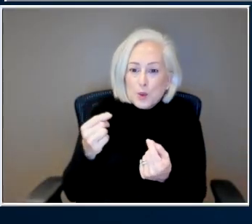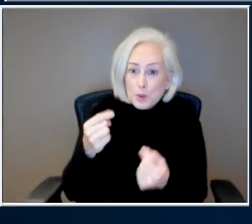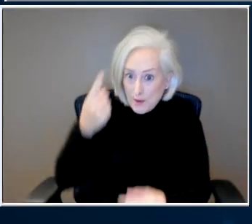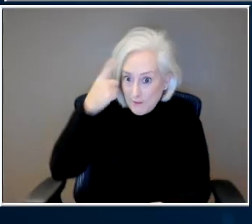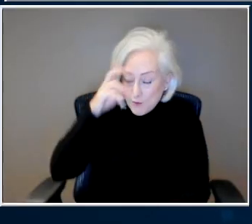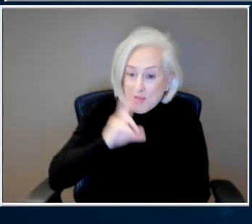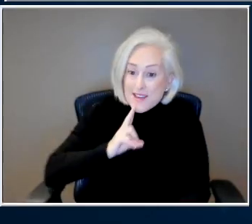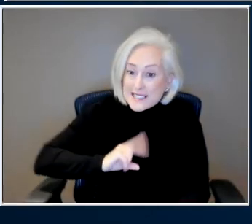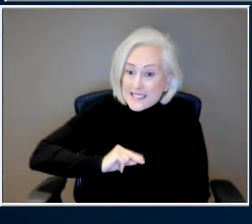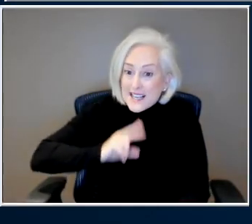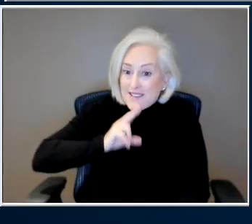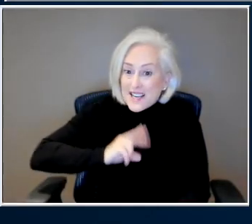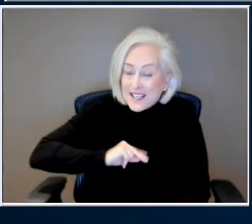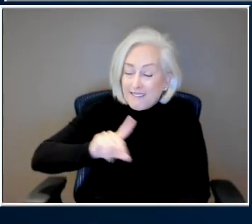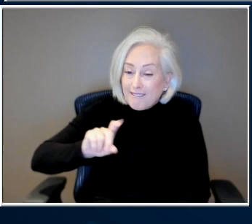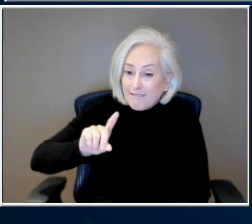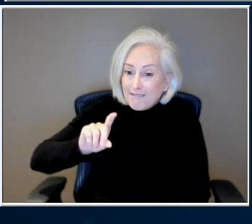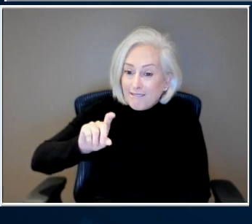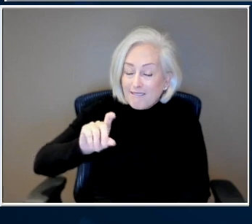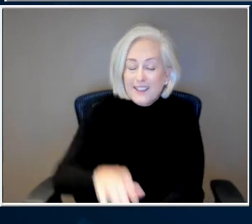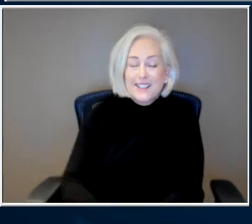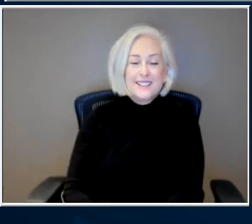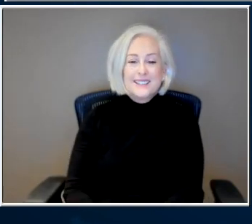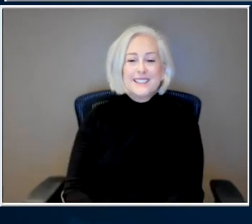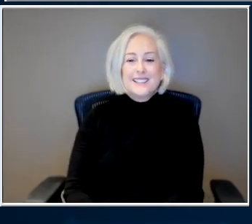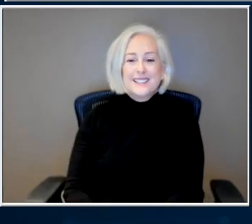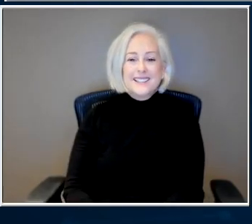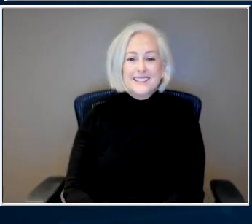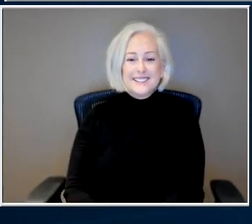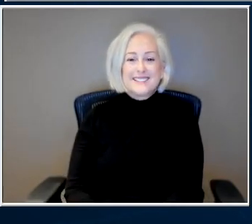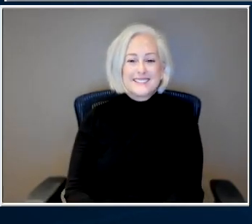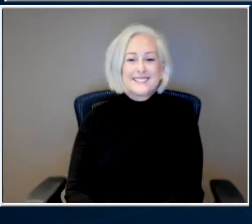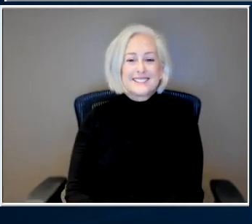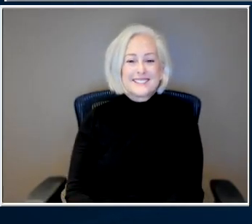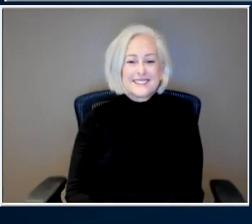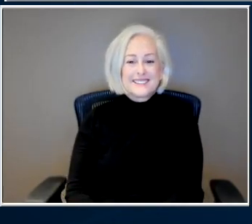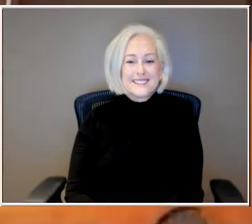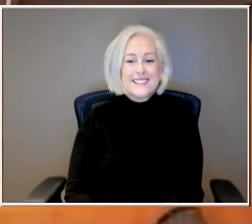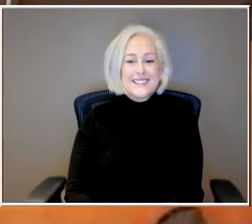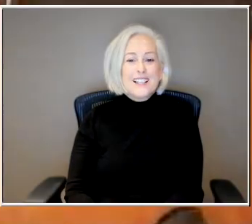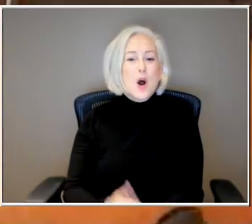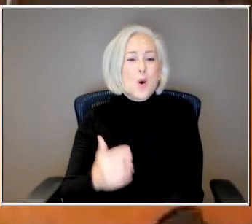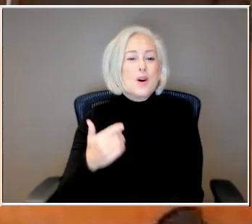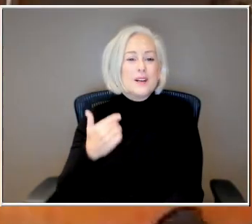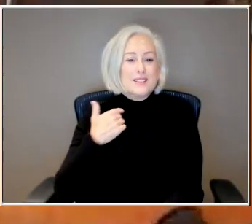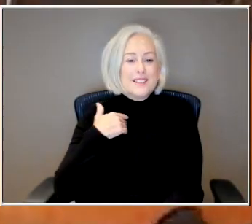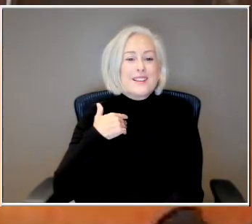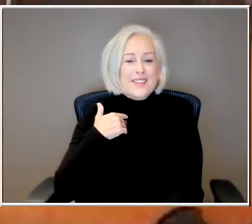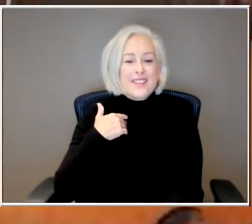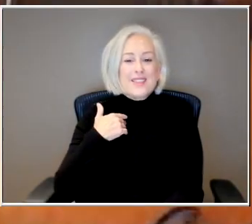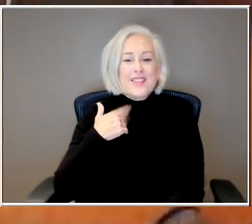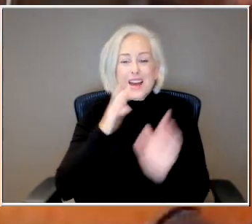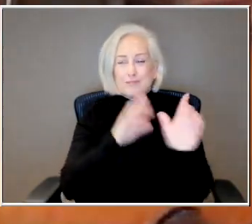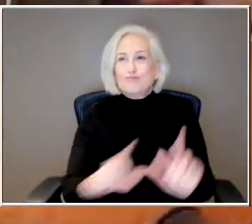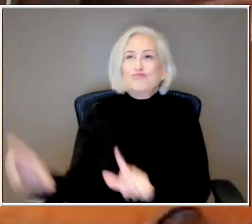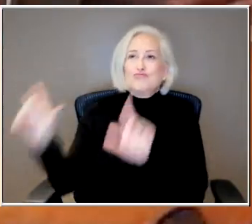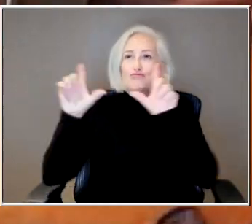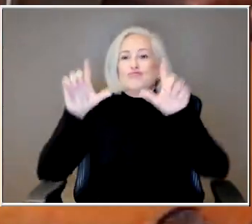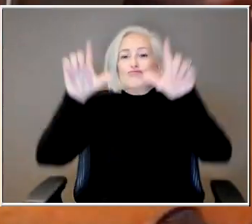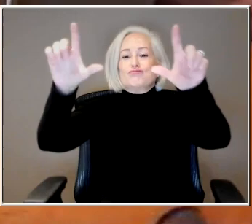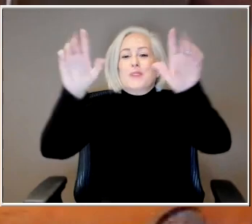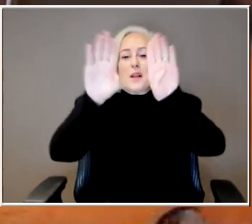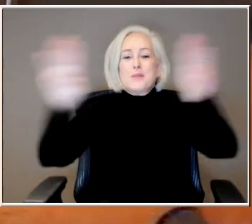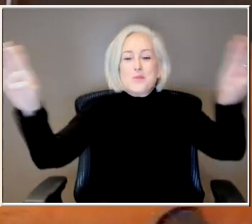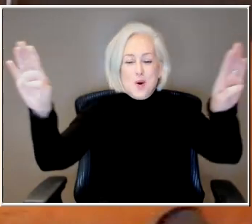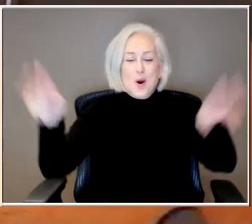are pretty magnificent. Come to our house. They're all mounted, hanging and down in the They go into a special place, and I can